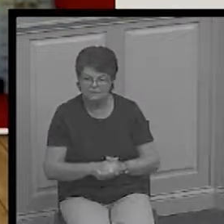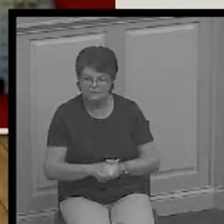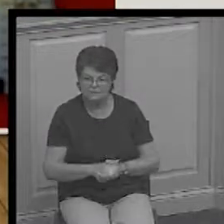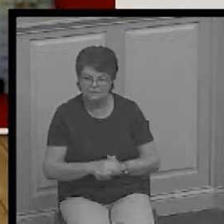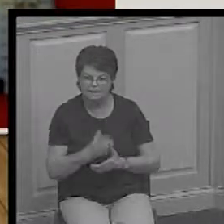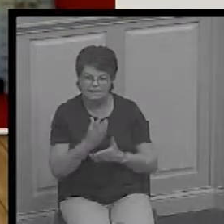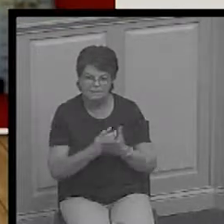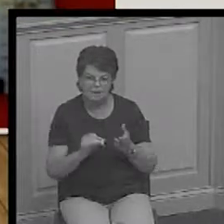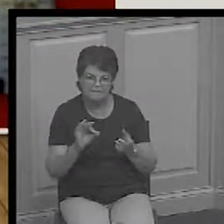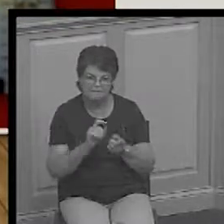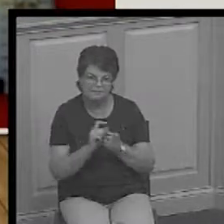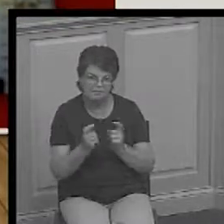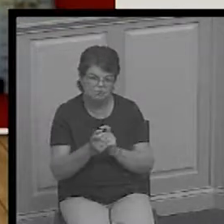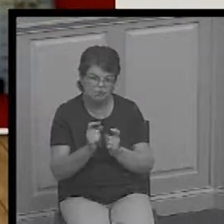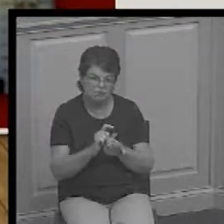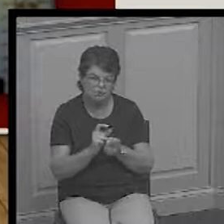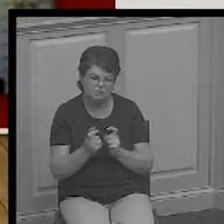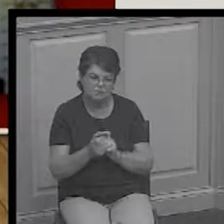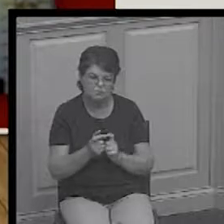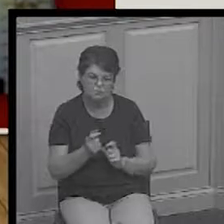Some of the changes are